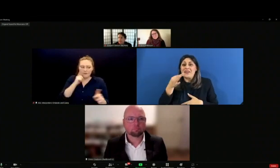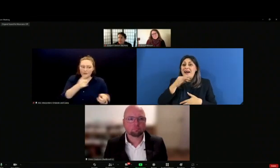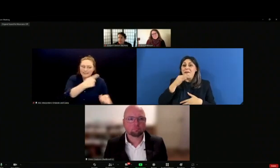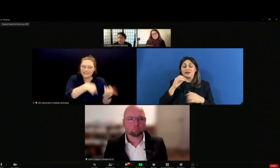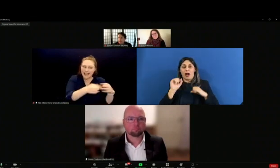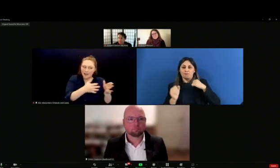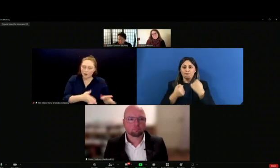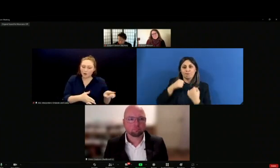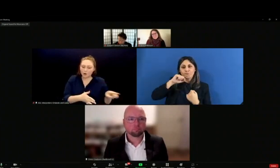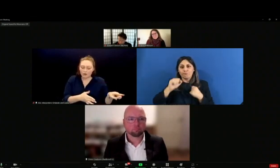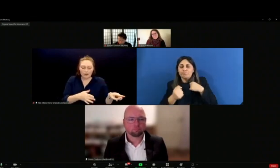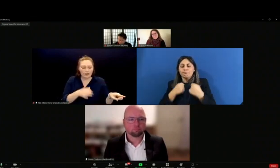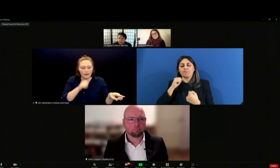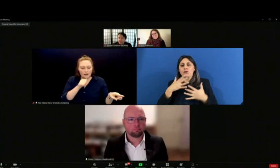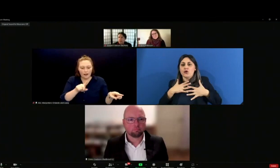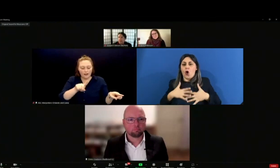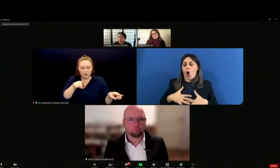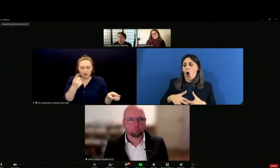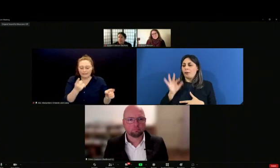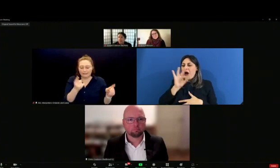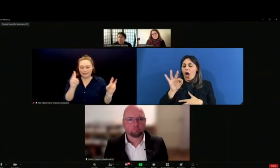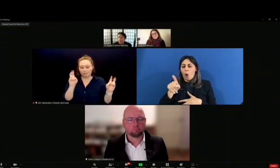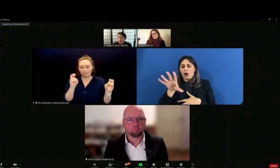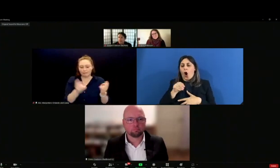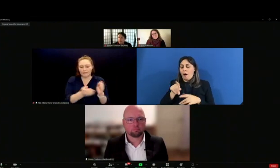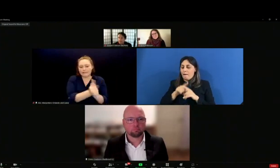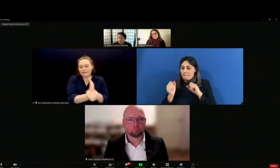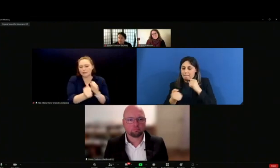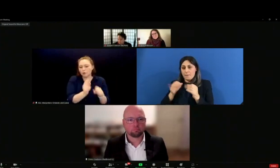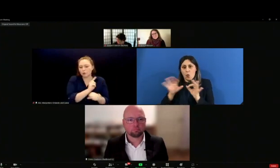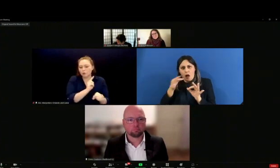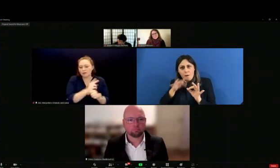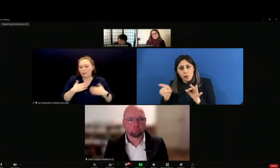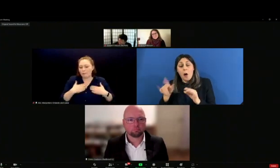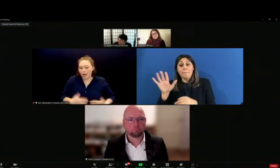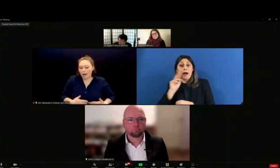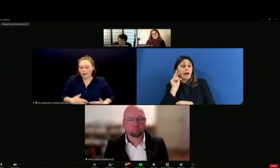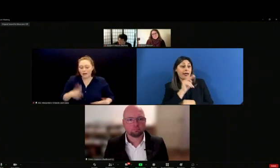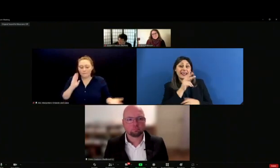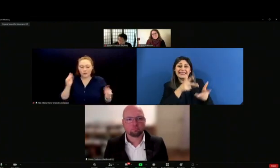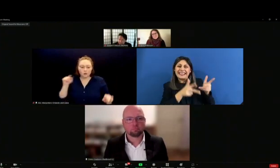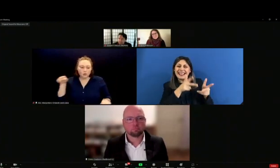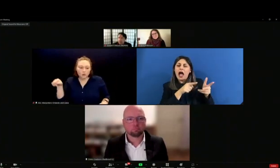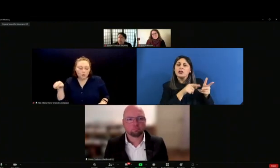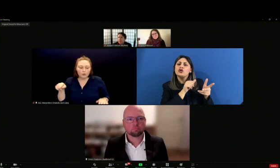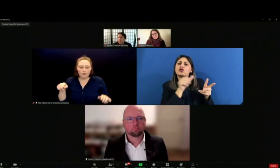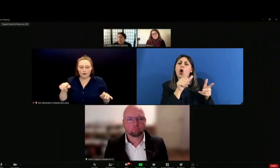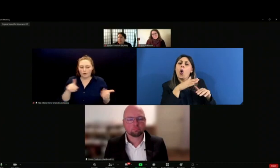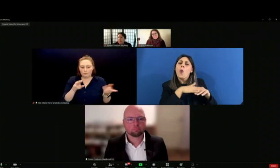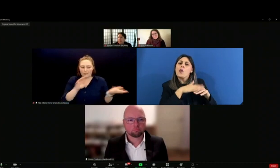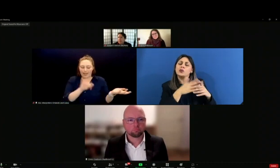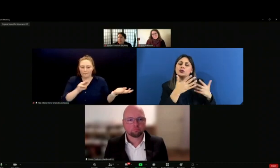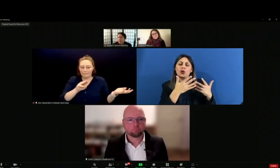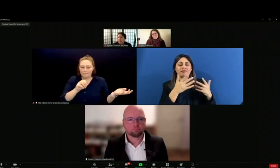it is not simply a skillful use of the body articulators or the motoric skills,